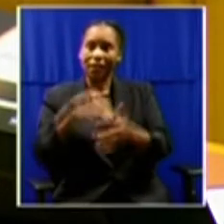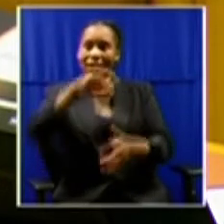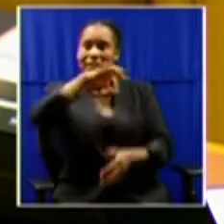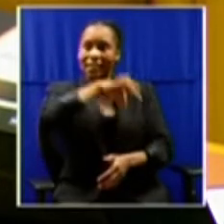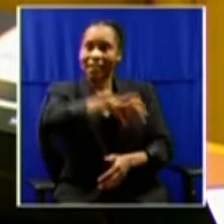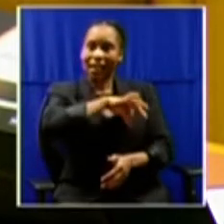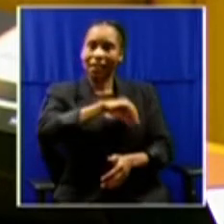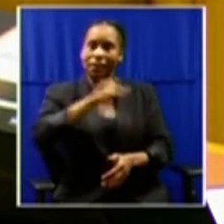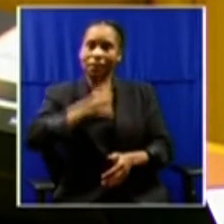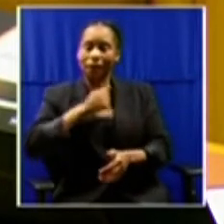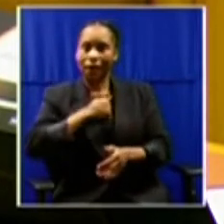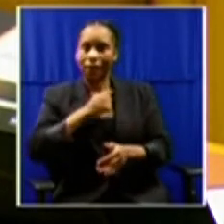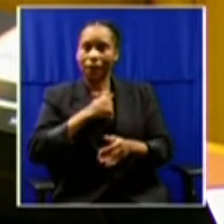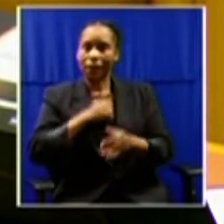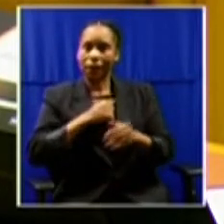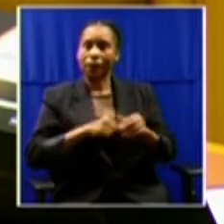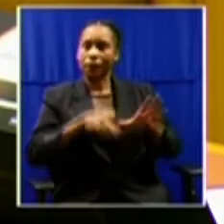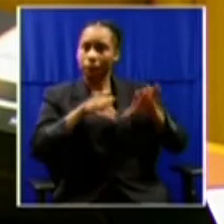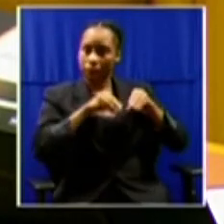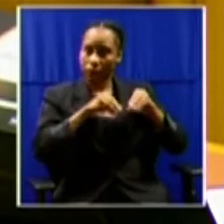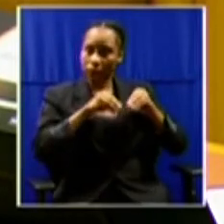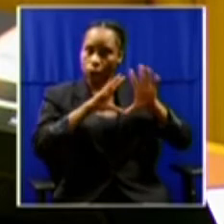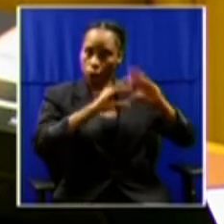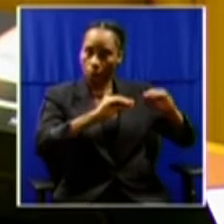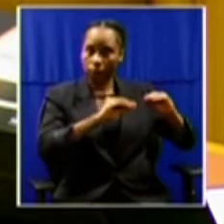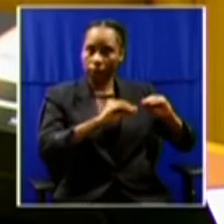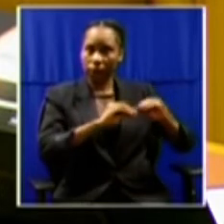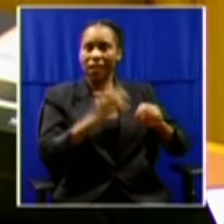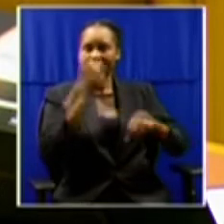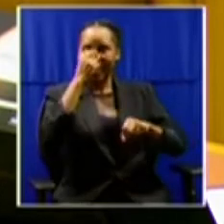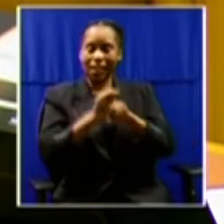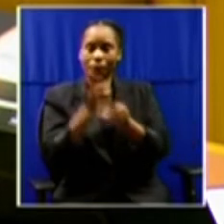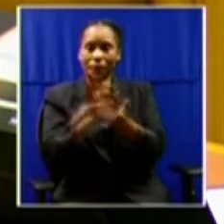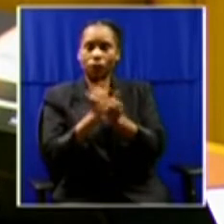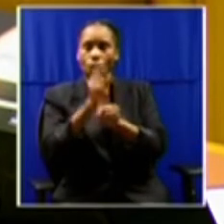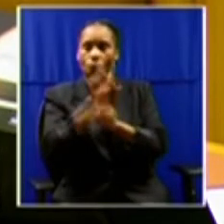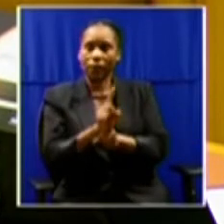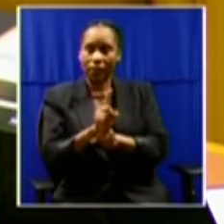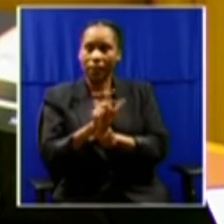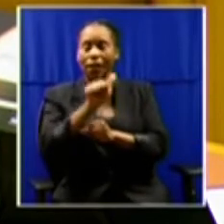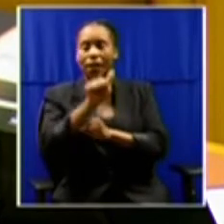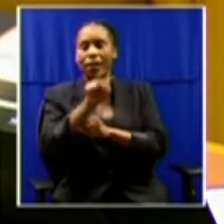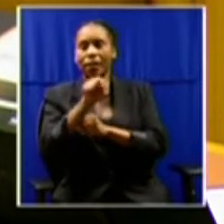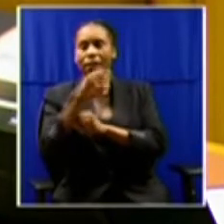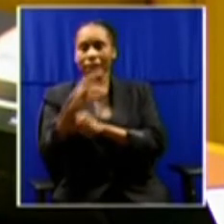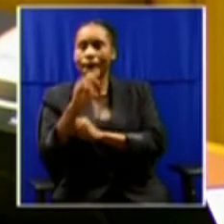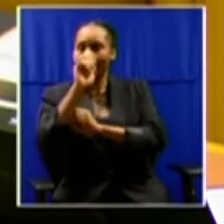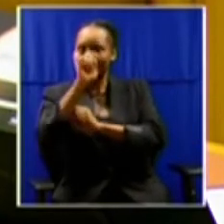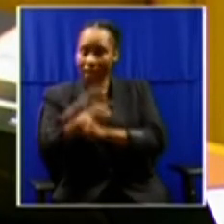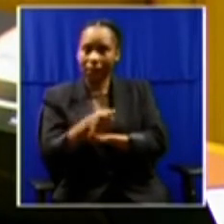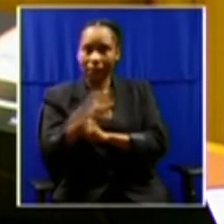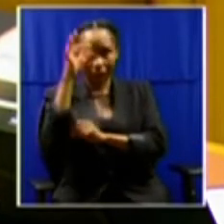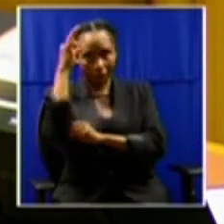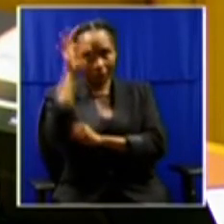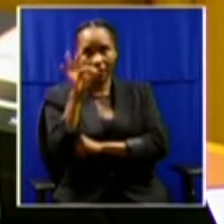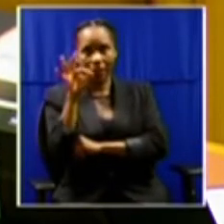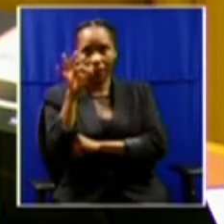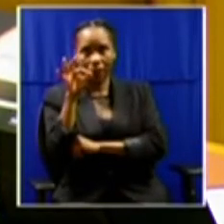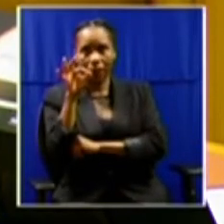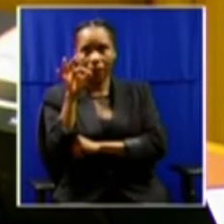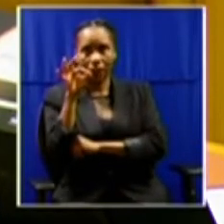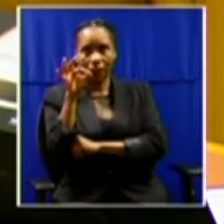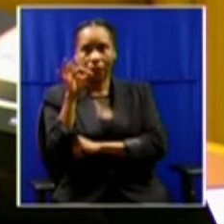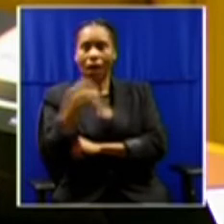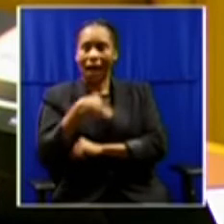being docked, and number two, that I needed to make sure that the ANC pays government,